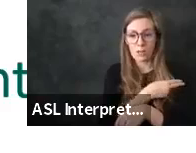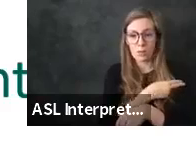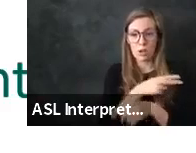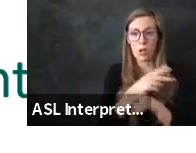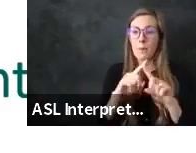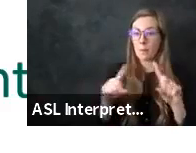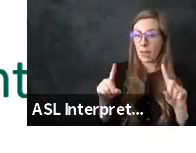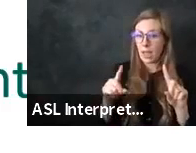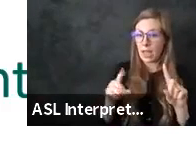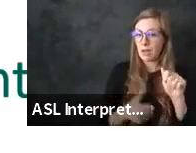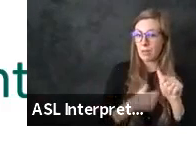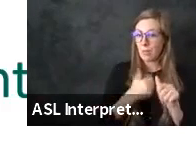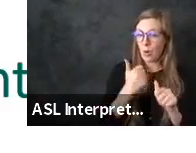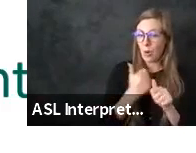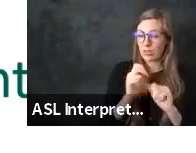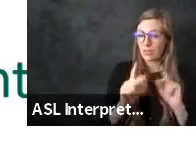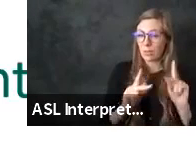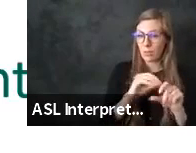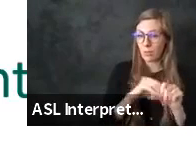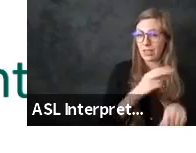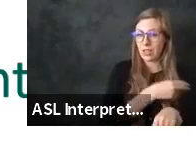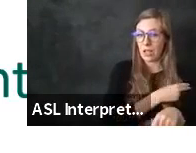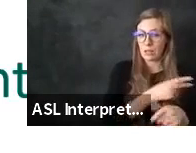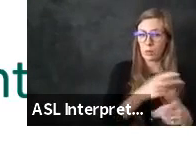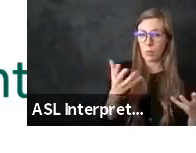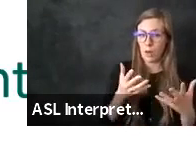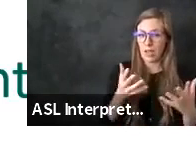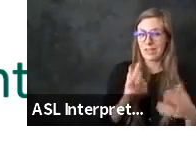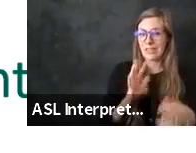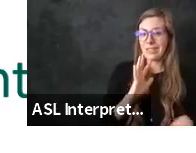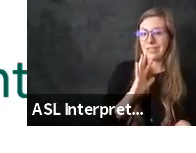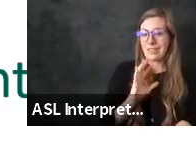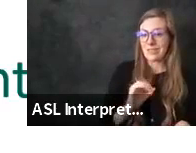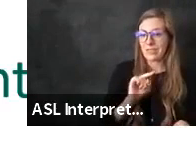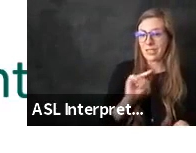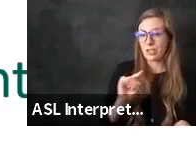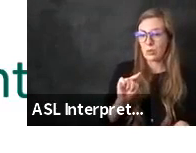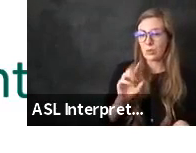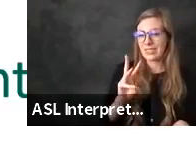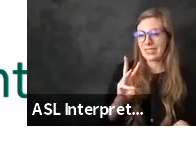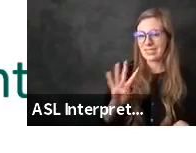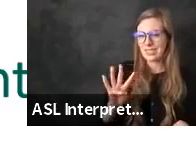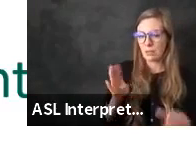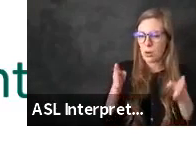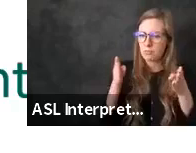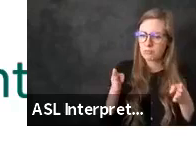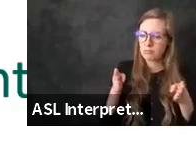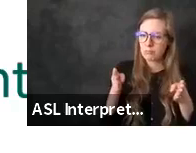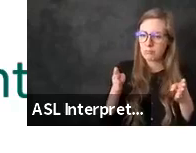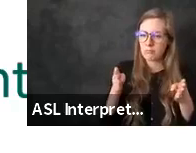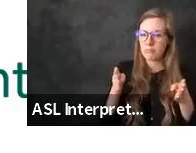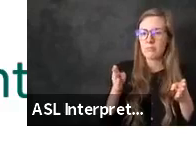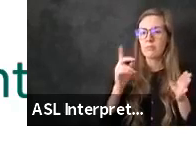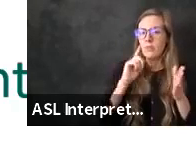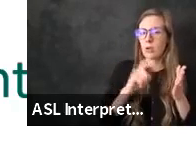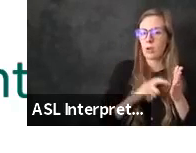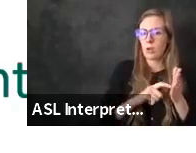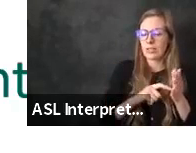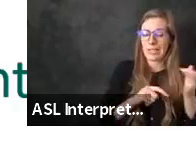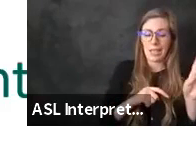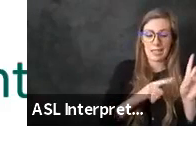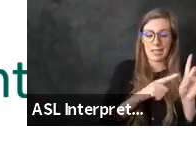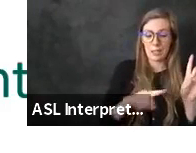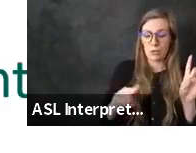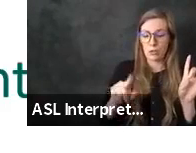majority of the hospitalizations are the 50 to 64-year-olds. And we also see an upward trend in the 18 to